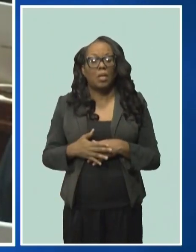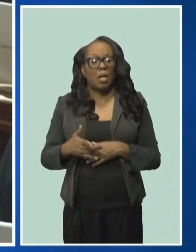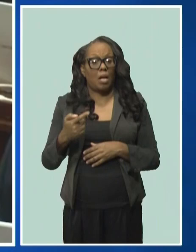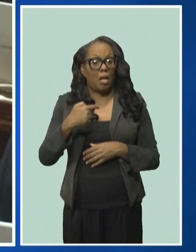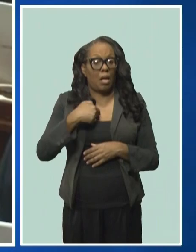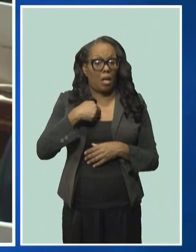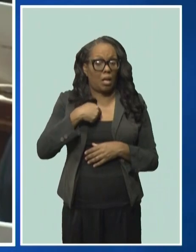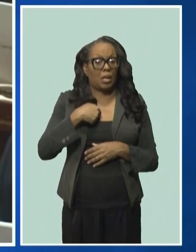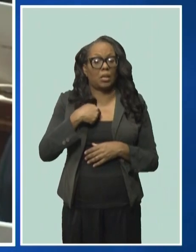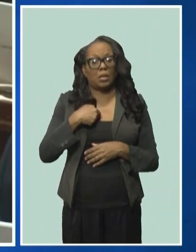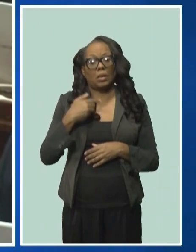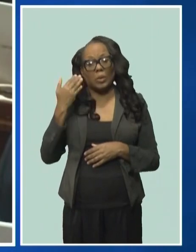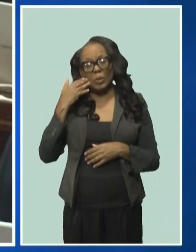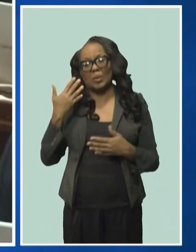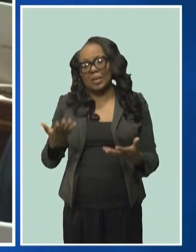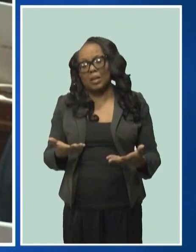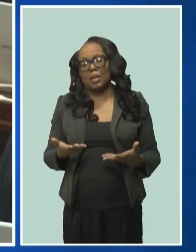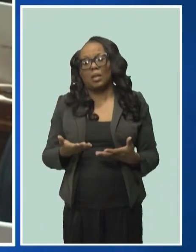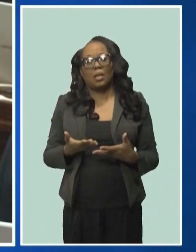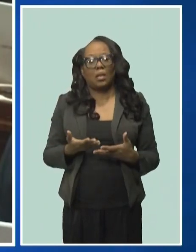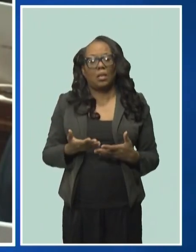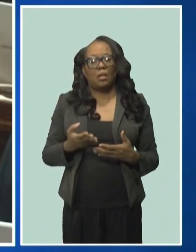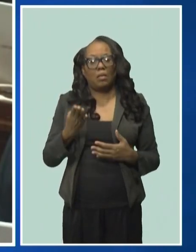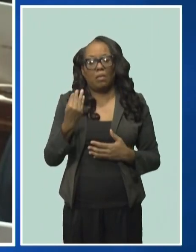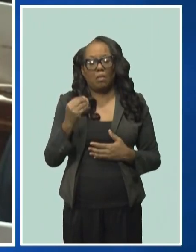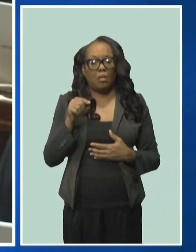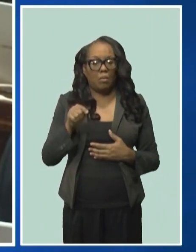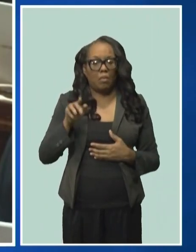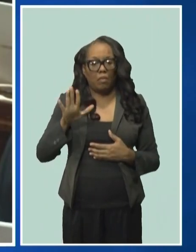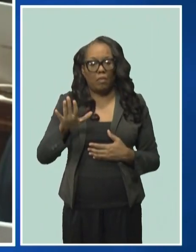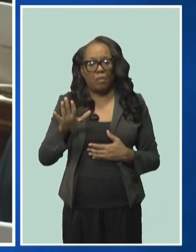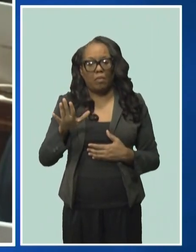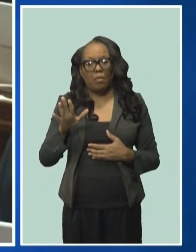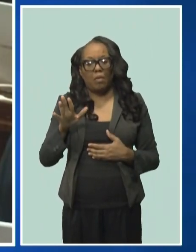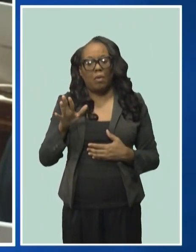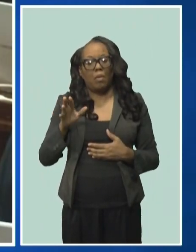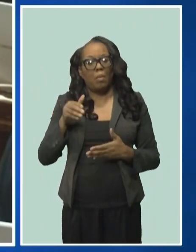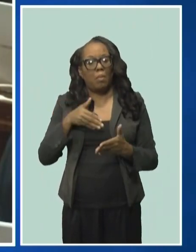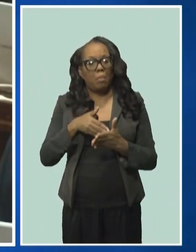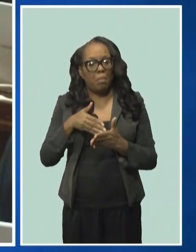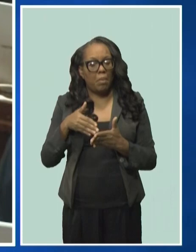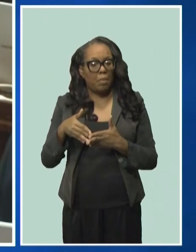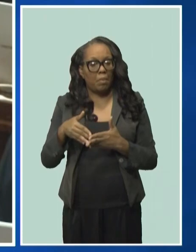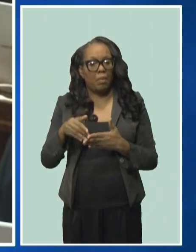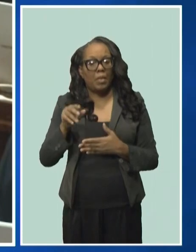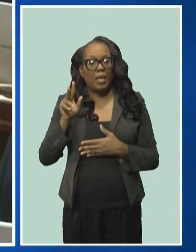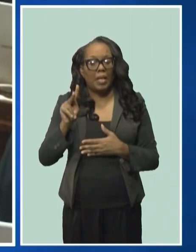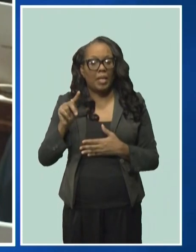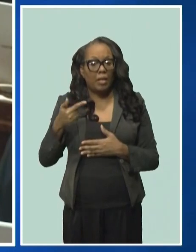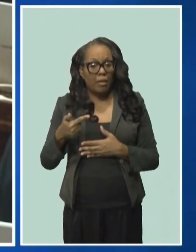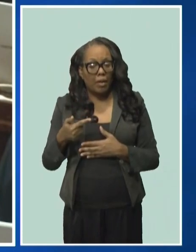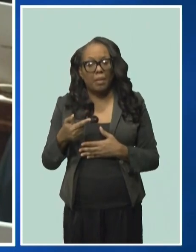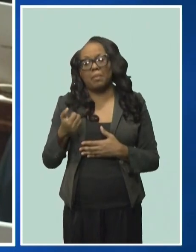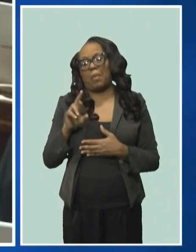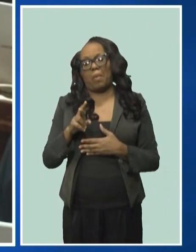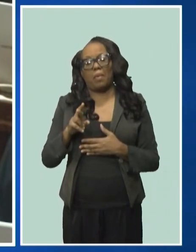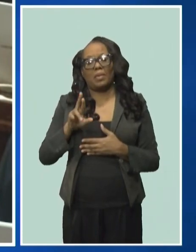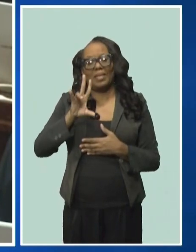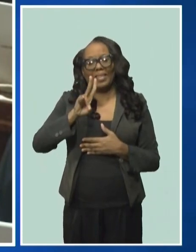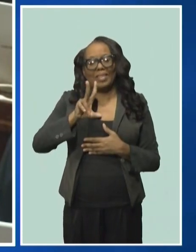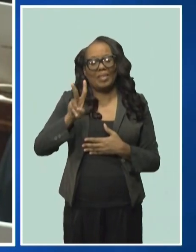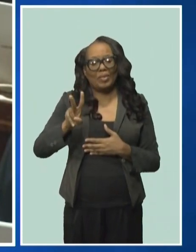level of output is 14.56 million kilograms, or 72% more